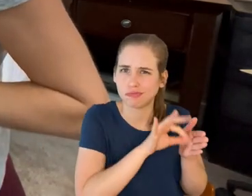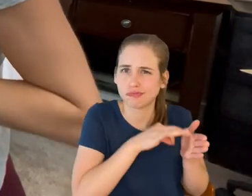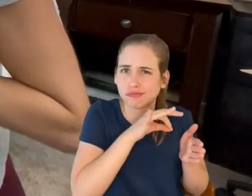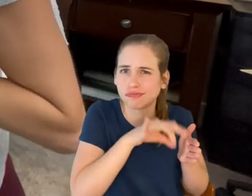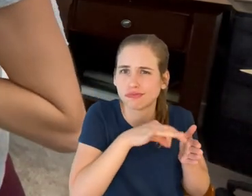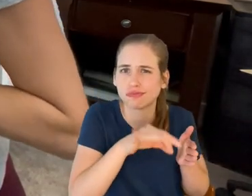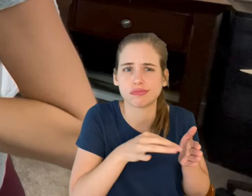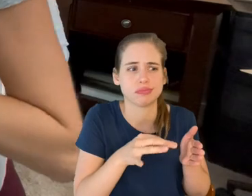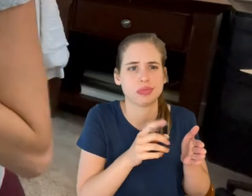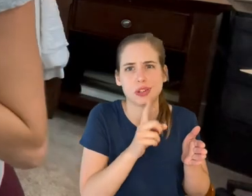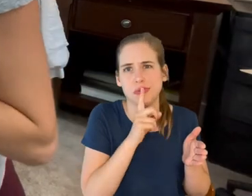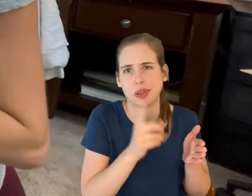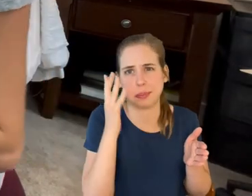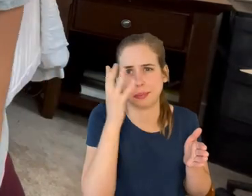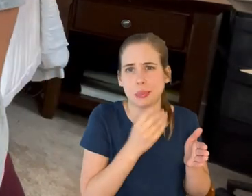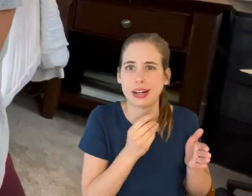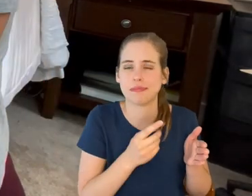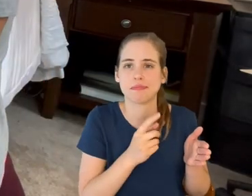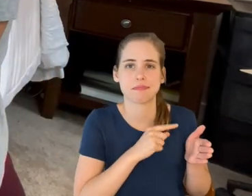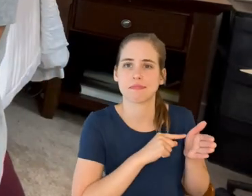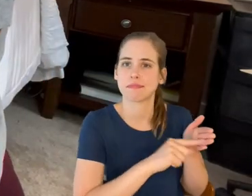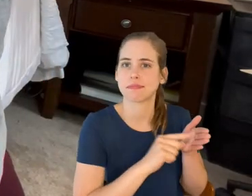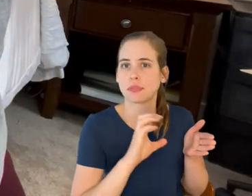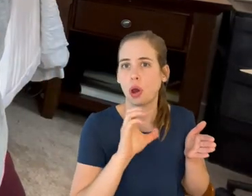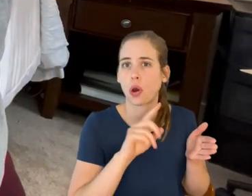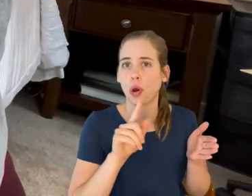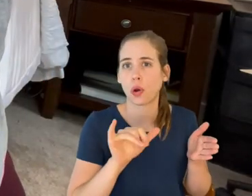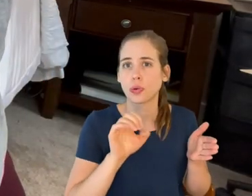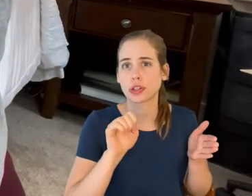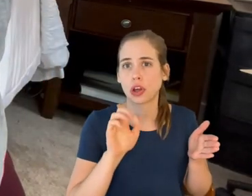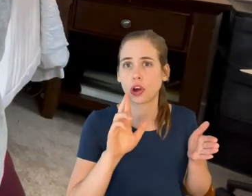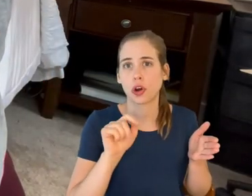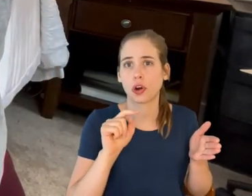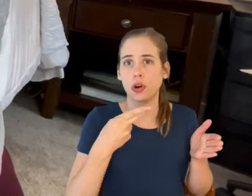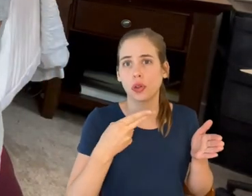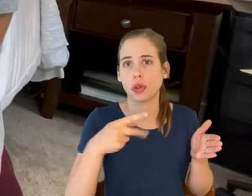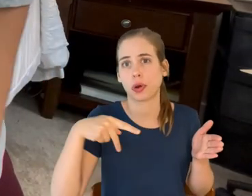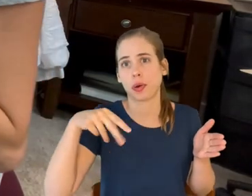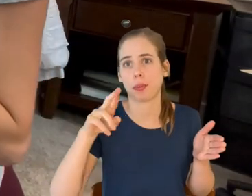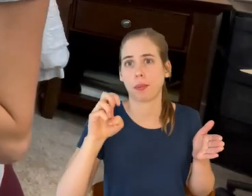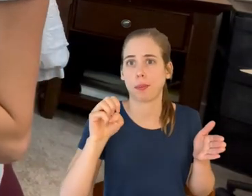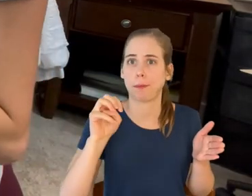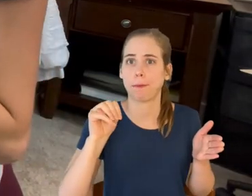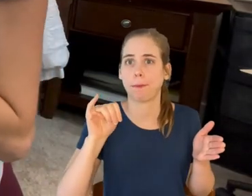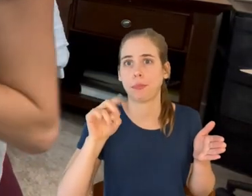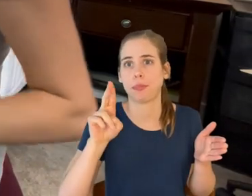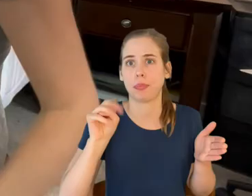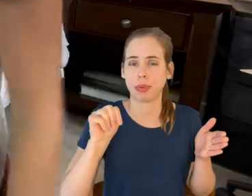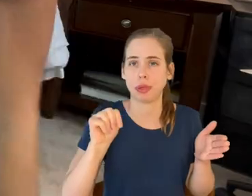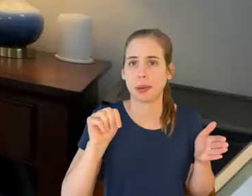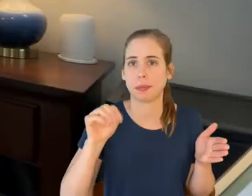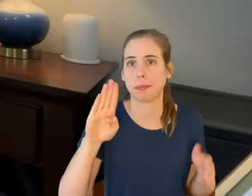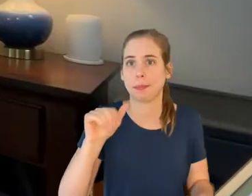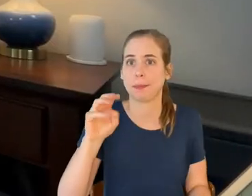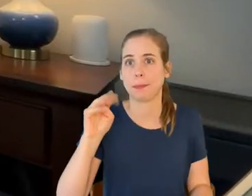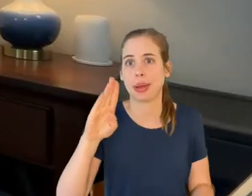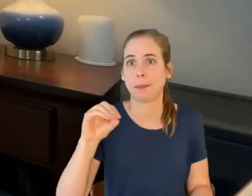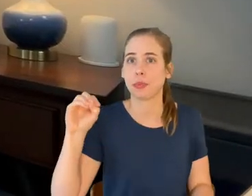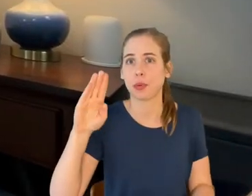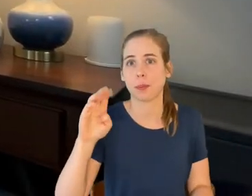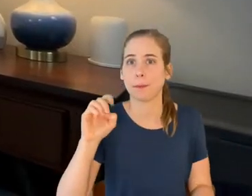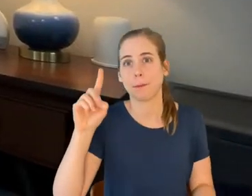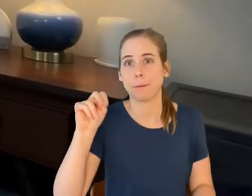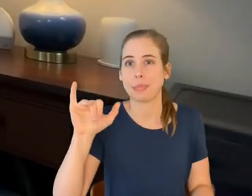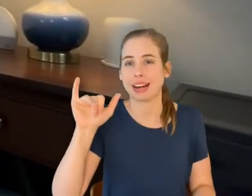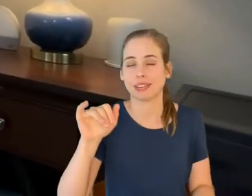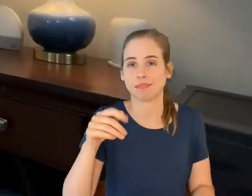which is very pretty. It says Cozy Earth Premium Bamboo Bedding. Yes, it is. So all in